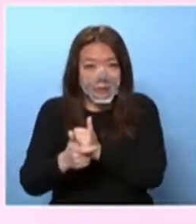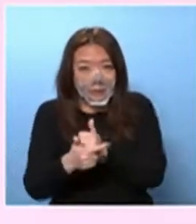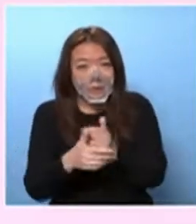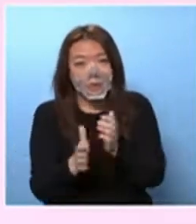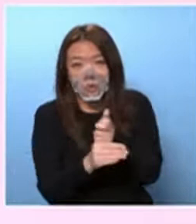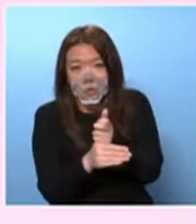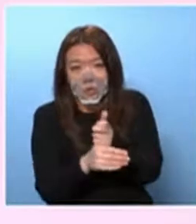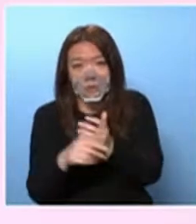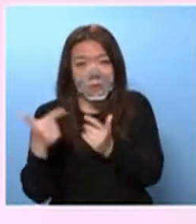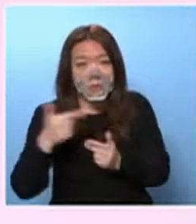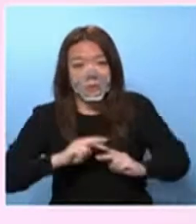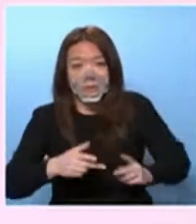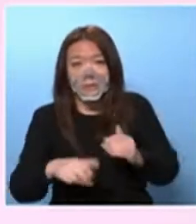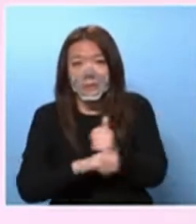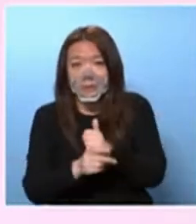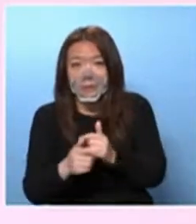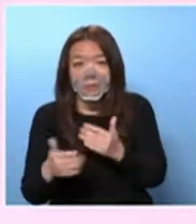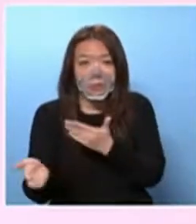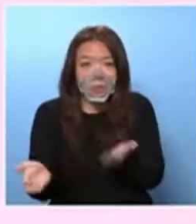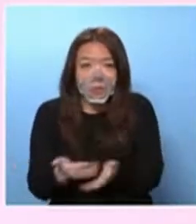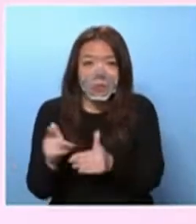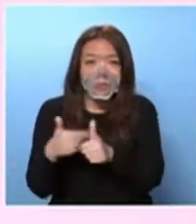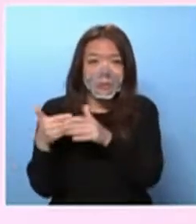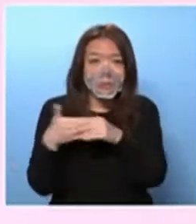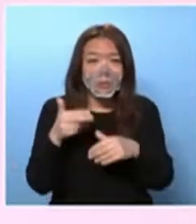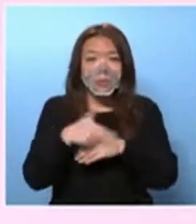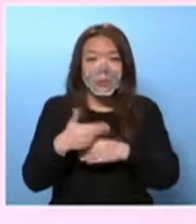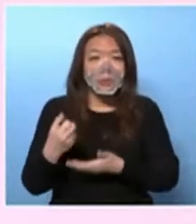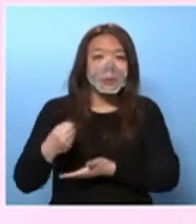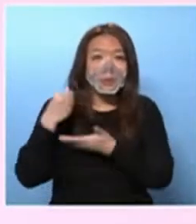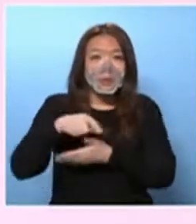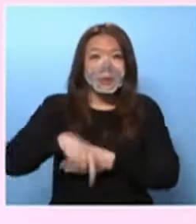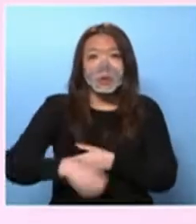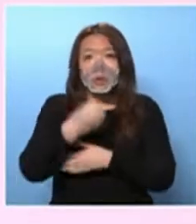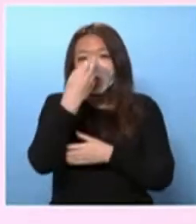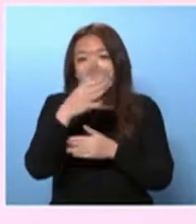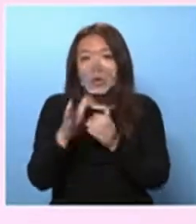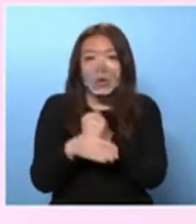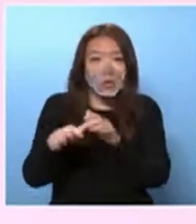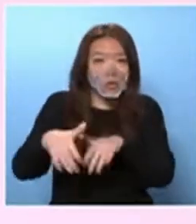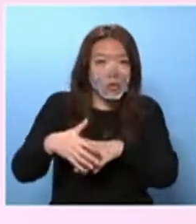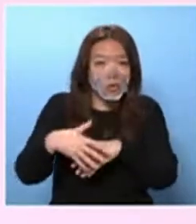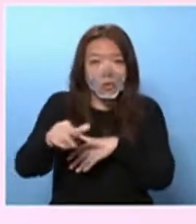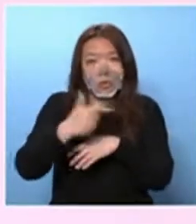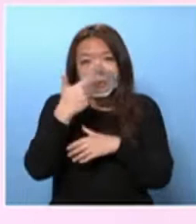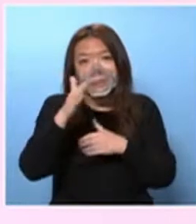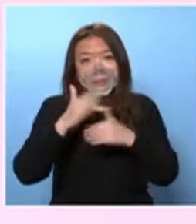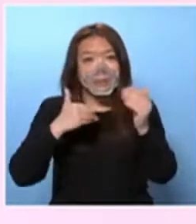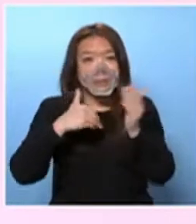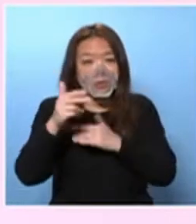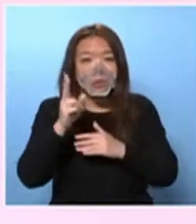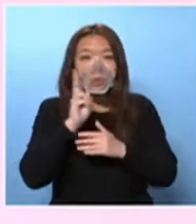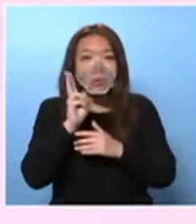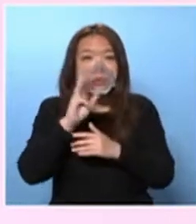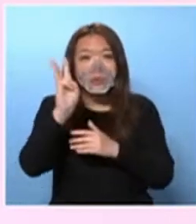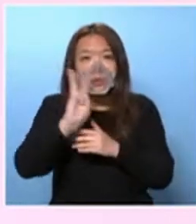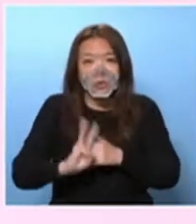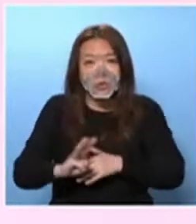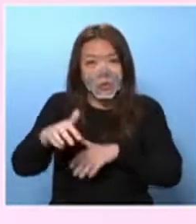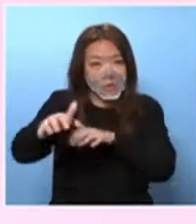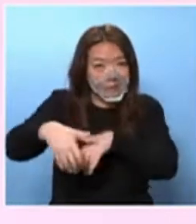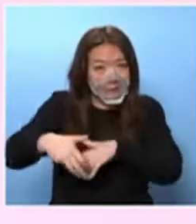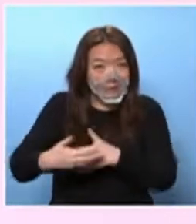pilot schemes under the Sustainable Agricultural Development Fund and the Sustainable Fisheries Development Fund, respectively, to provide subsidies for